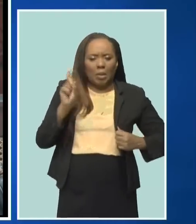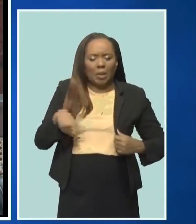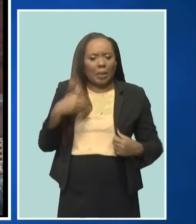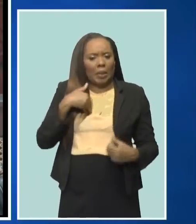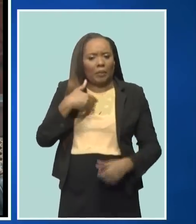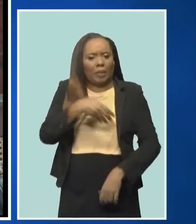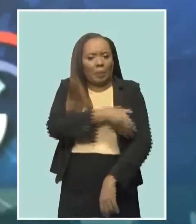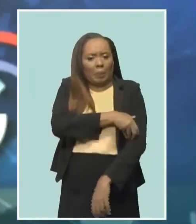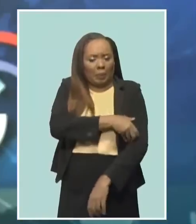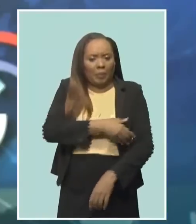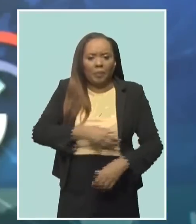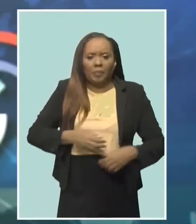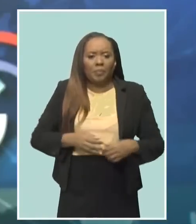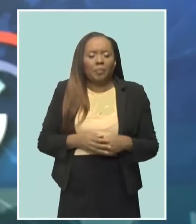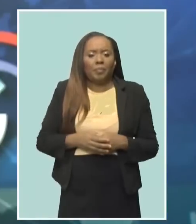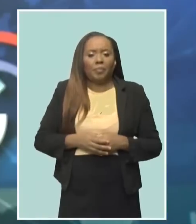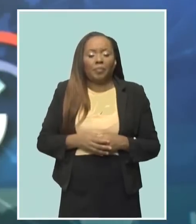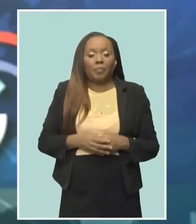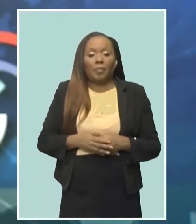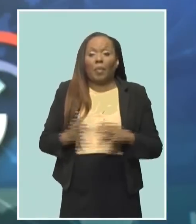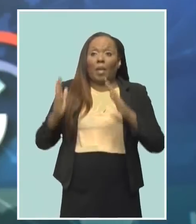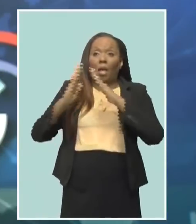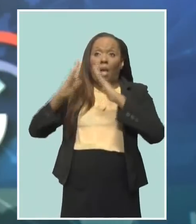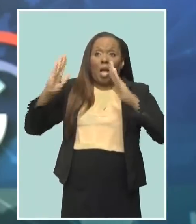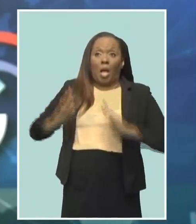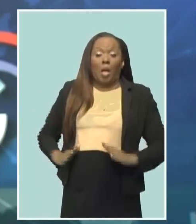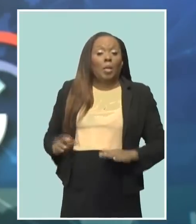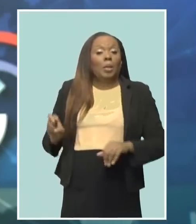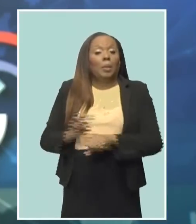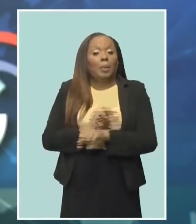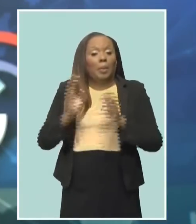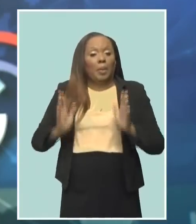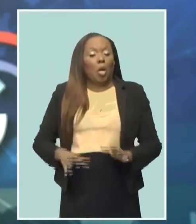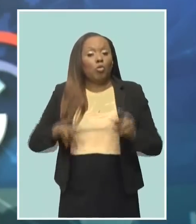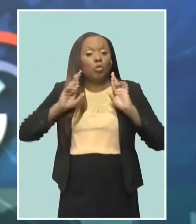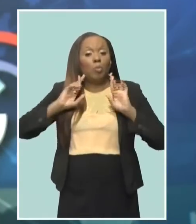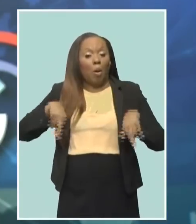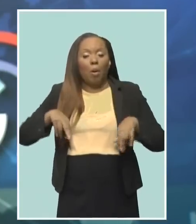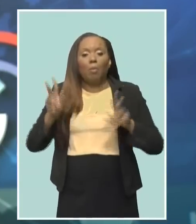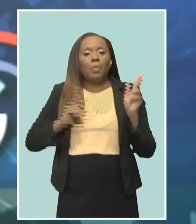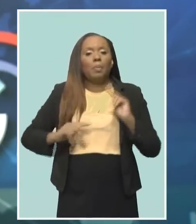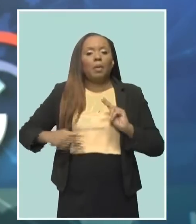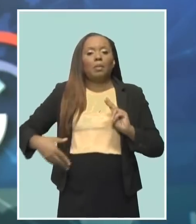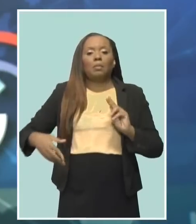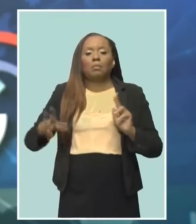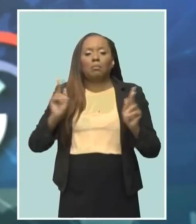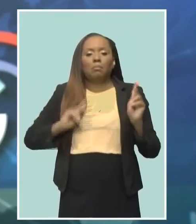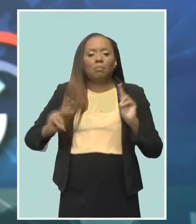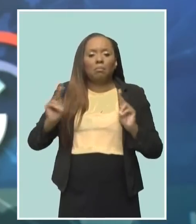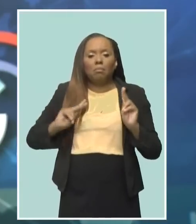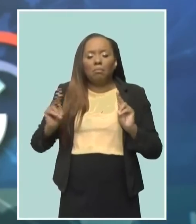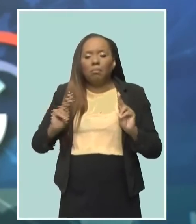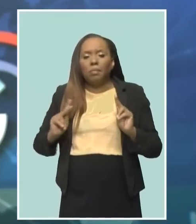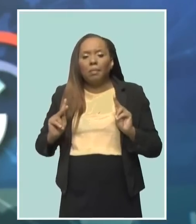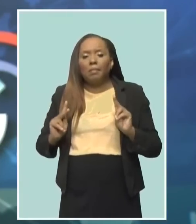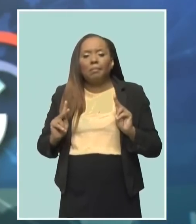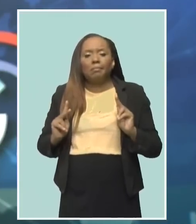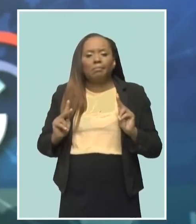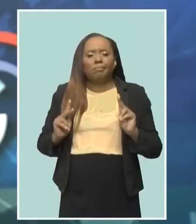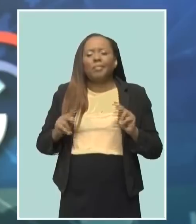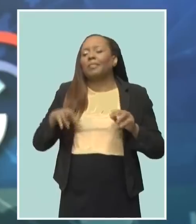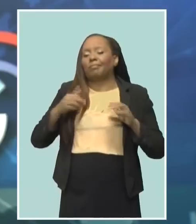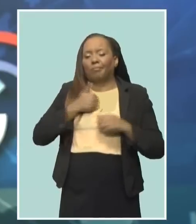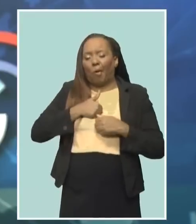power. And Housing Minister Dwight Sutherland has been responding to criticism of the bill by opposition